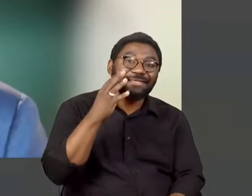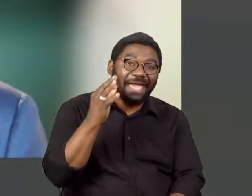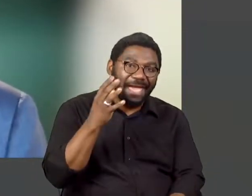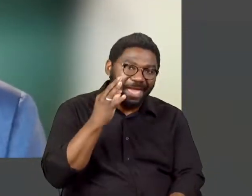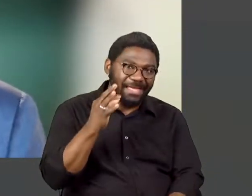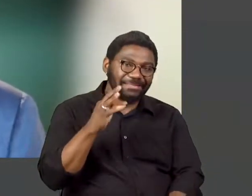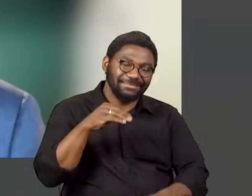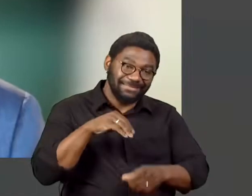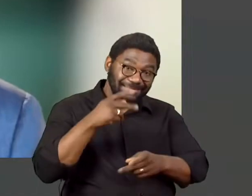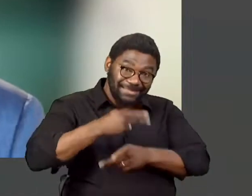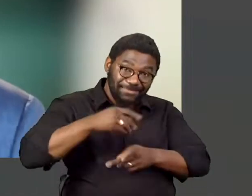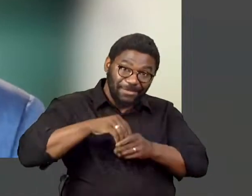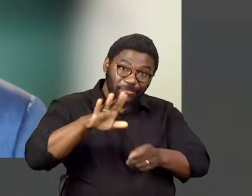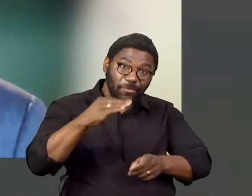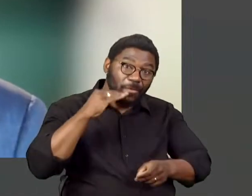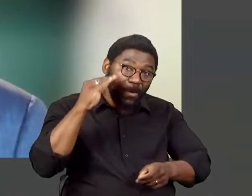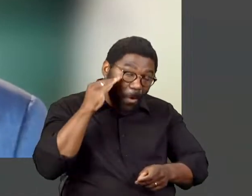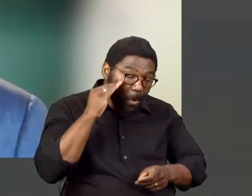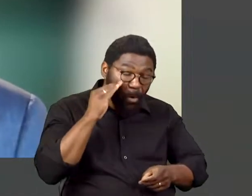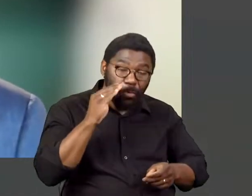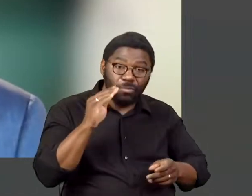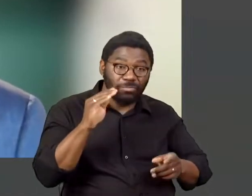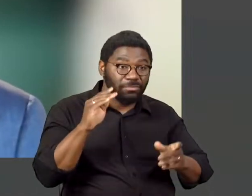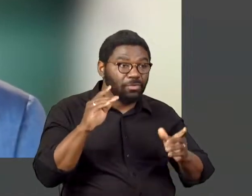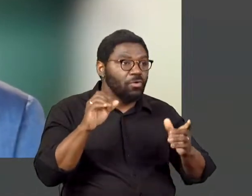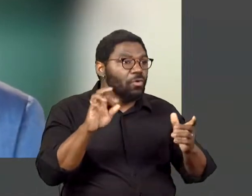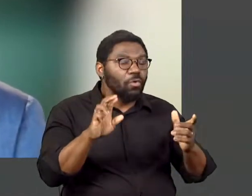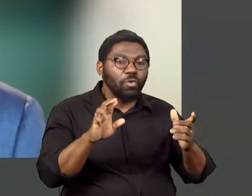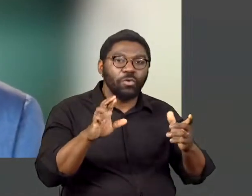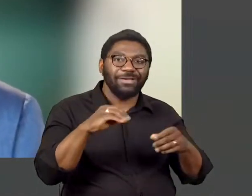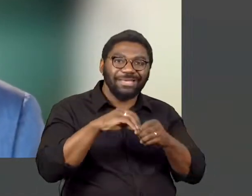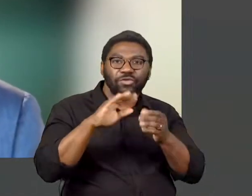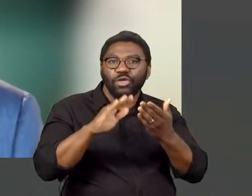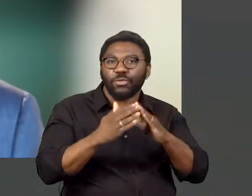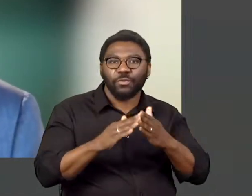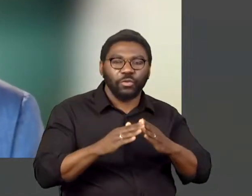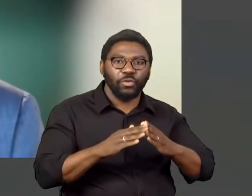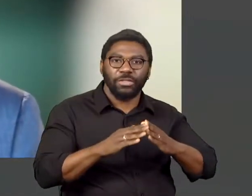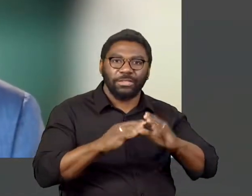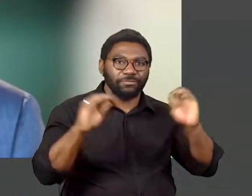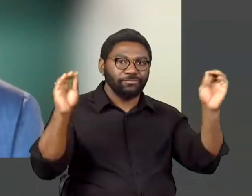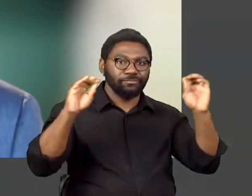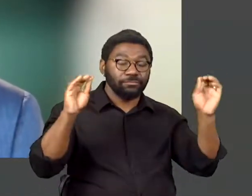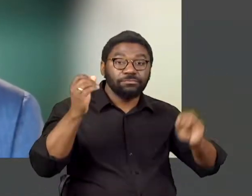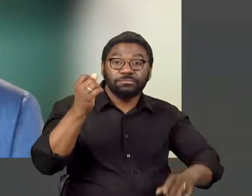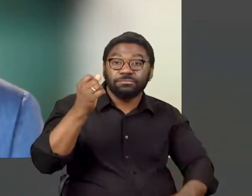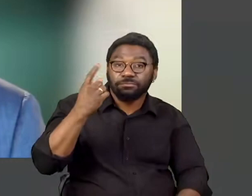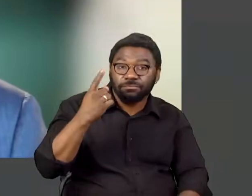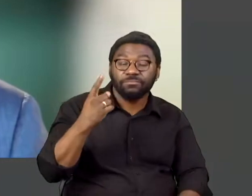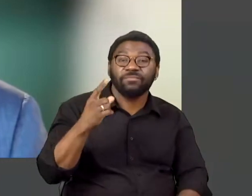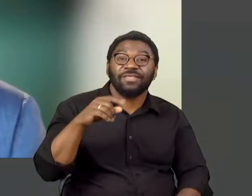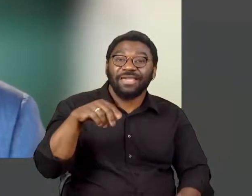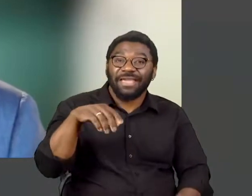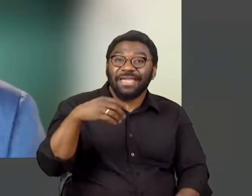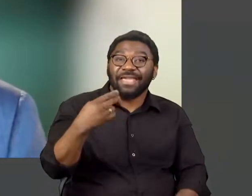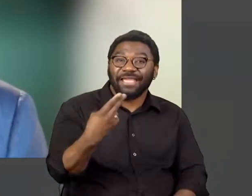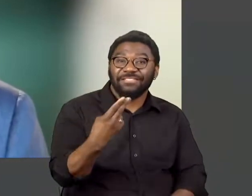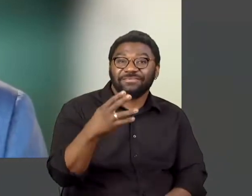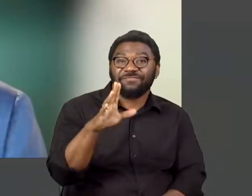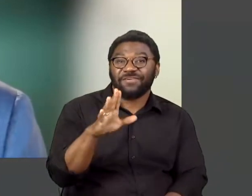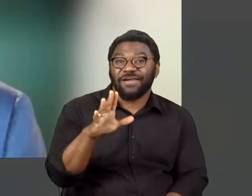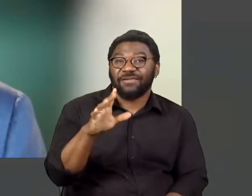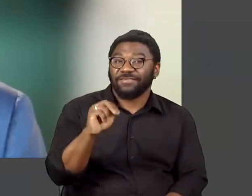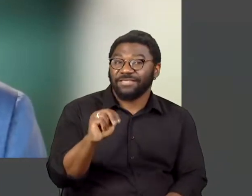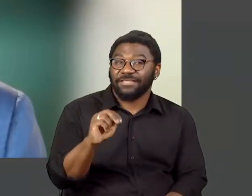keeping in their home or that they may have in their neighborhoods. We do have reports of H5N1